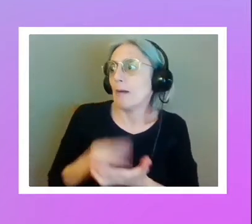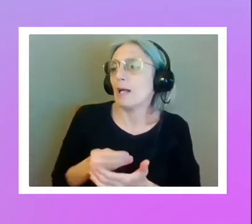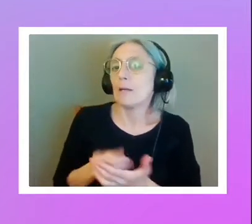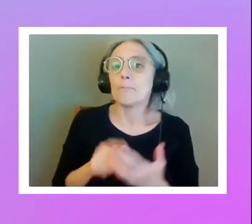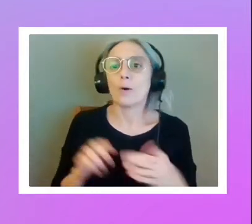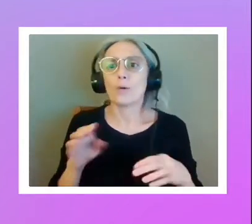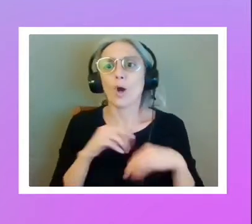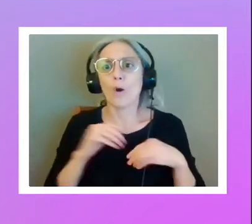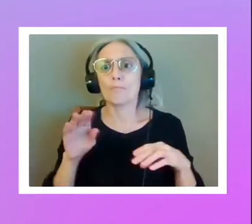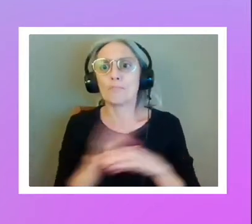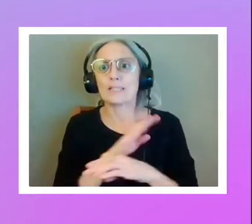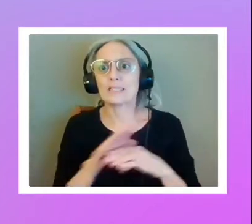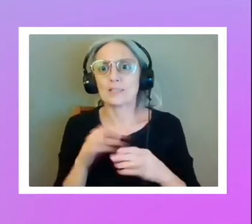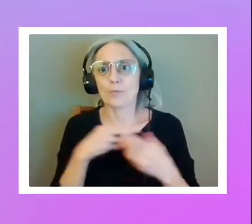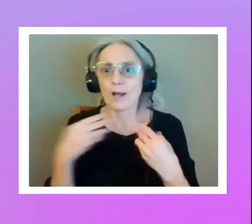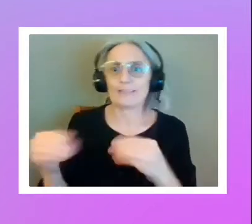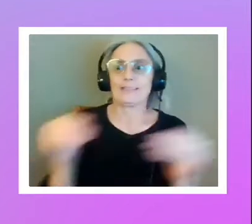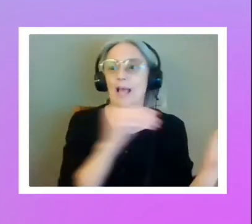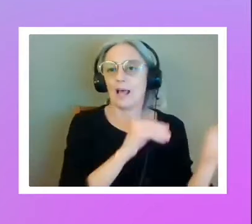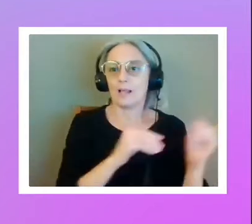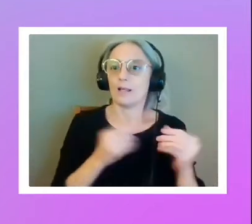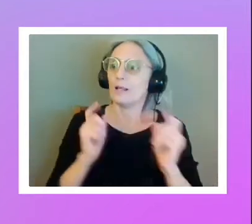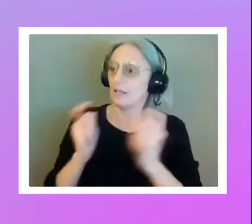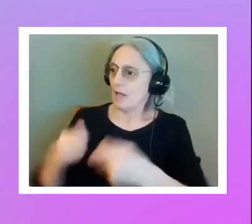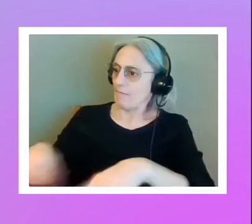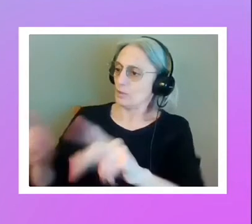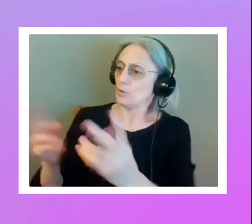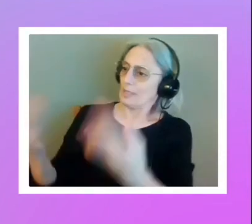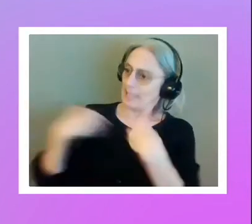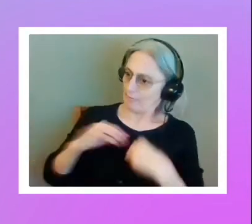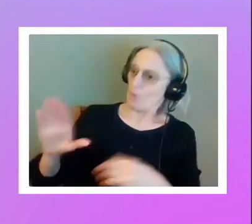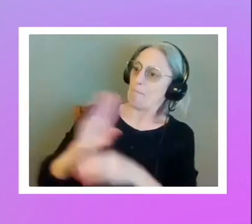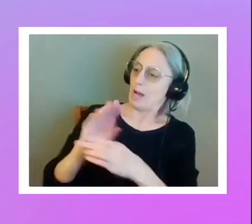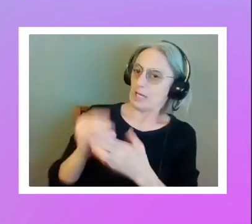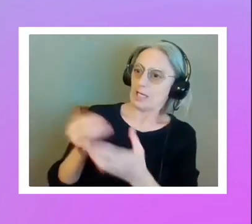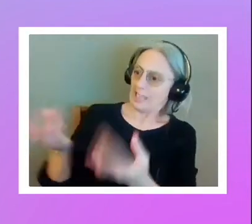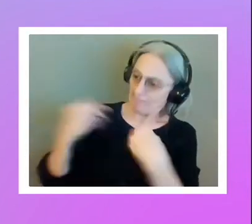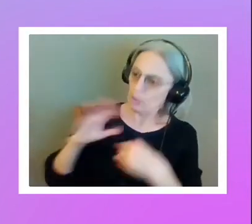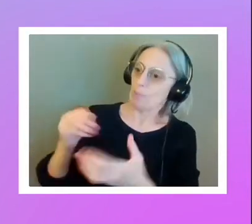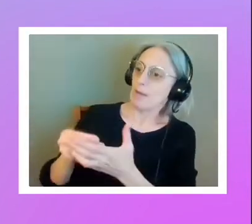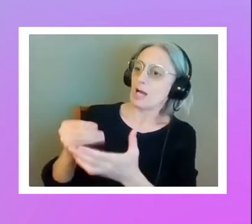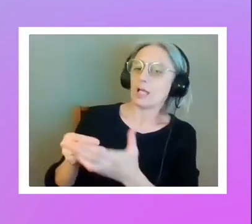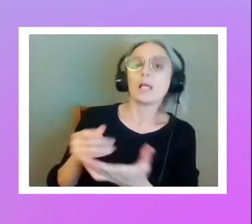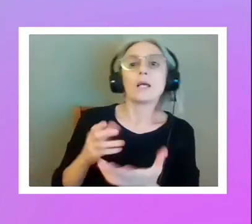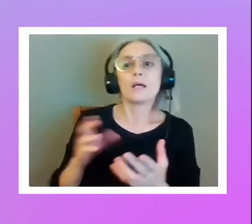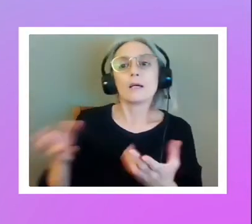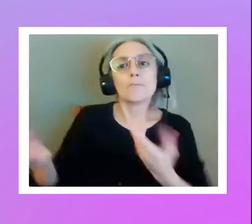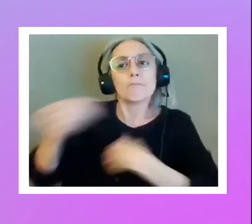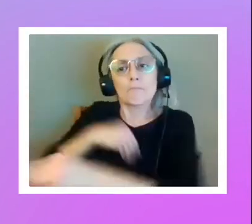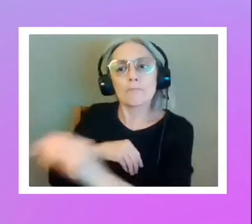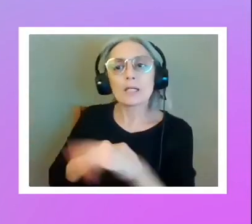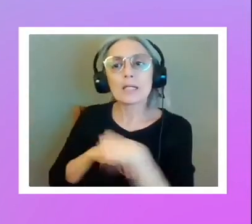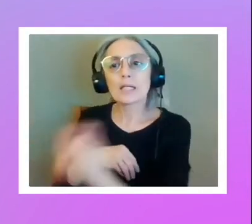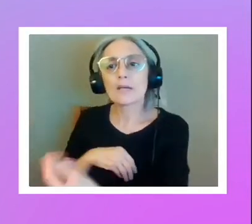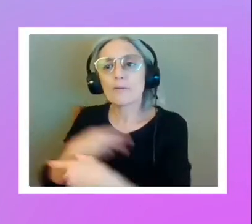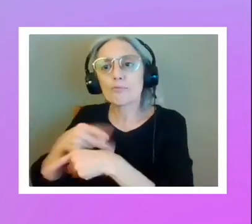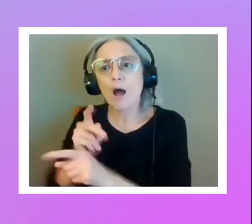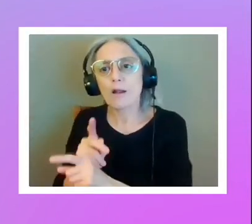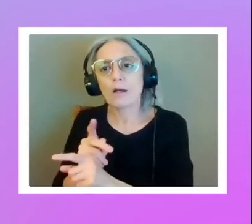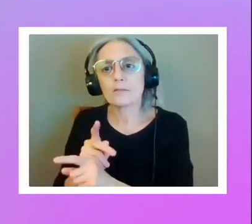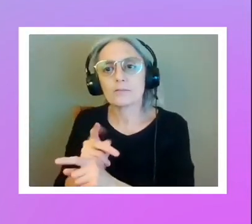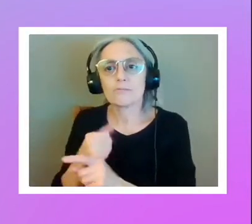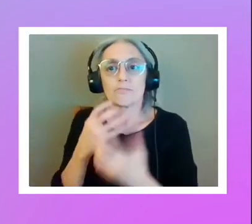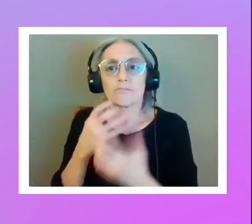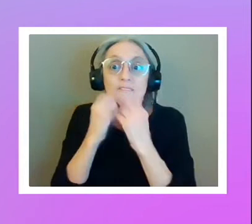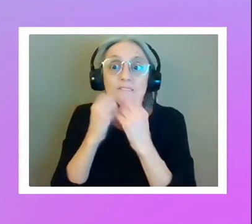what we want. We want to give them the opportunity to give us their money. We want to be able to give them a product. We want to be able to give them our valuable goods. But we